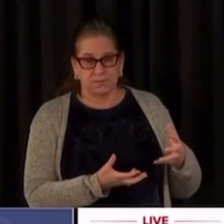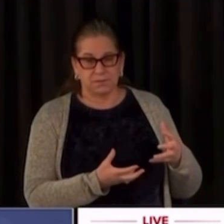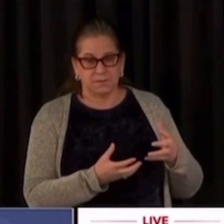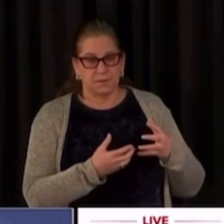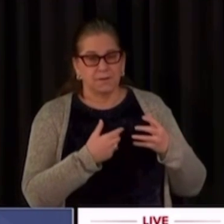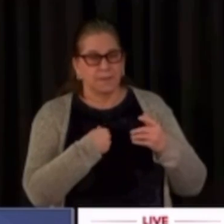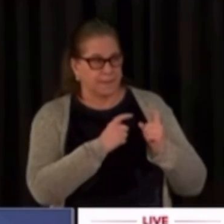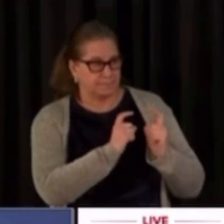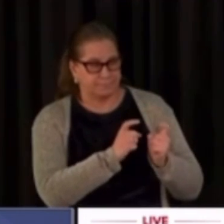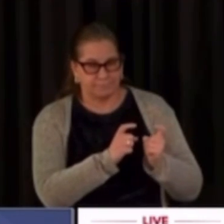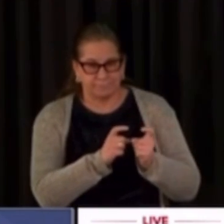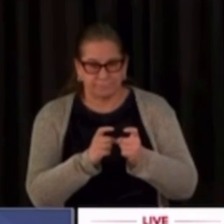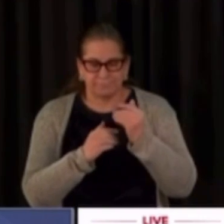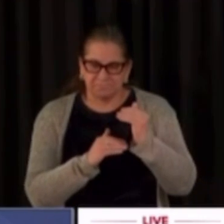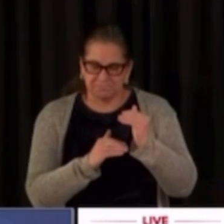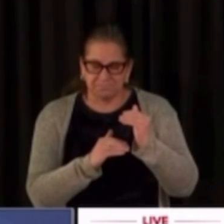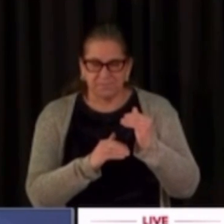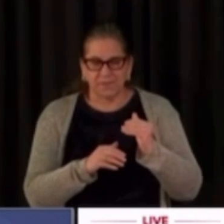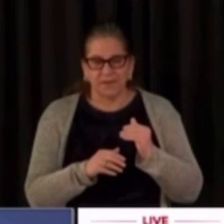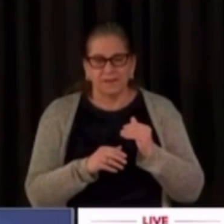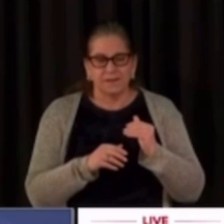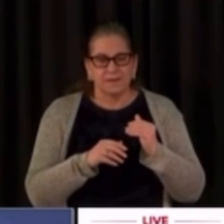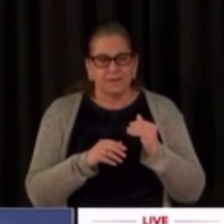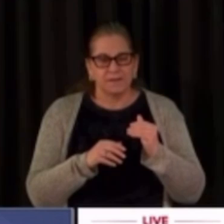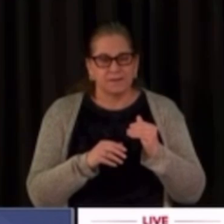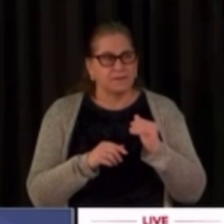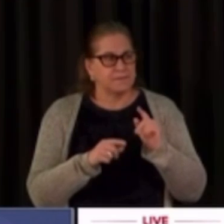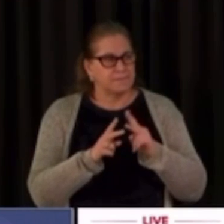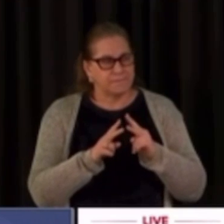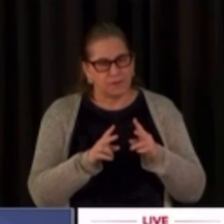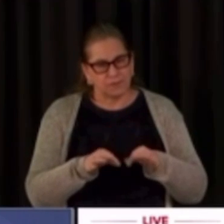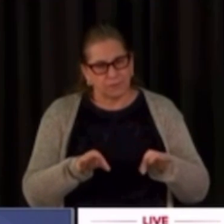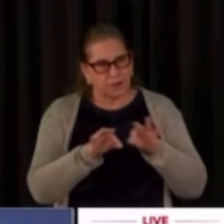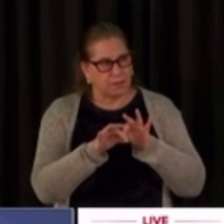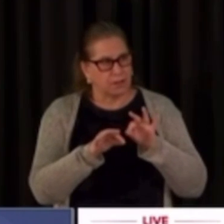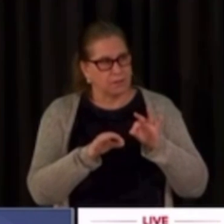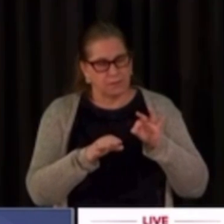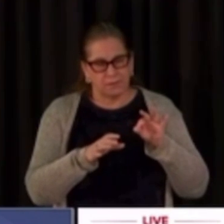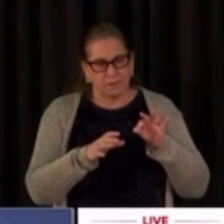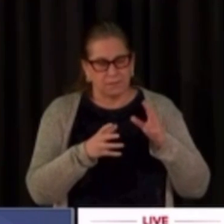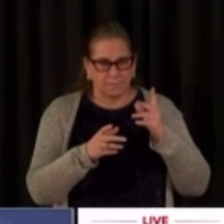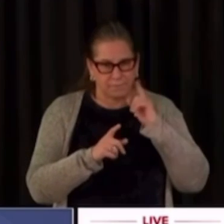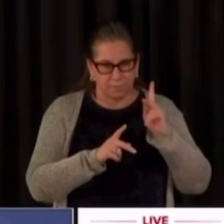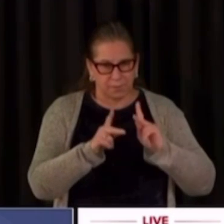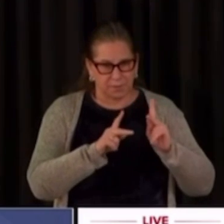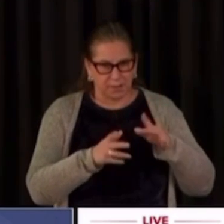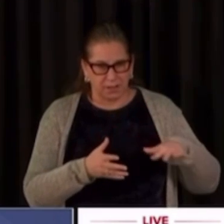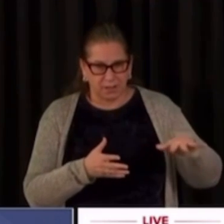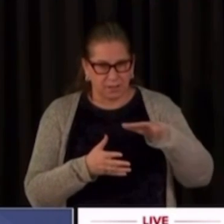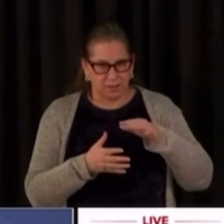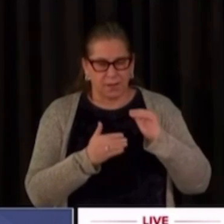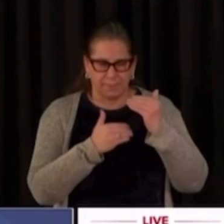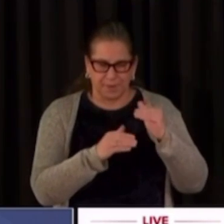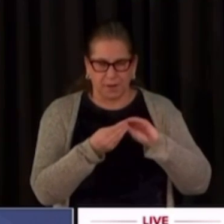in closed settings best suited for reaching initial critical populations. This is why you will only see a limited number of